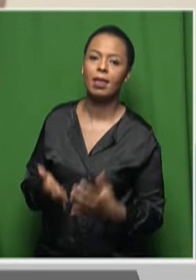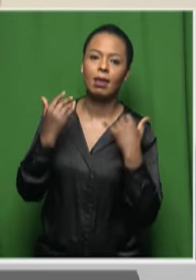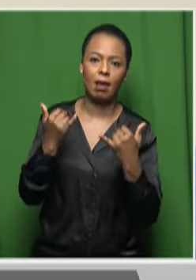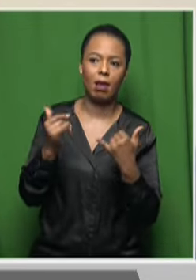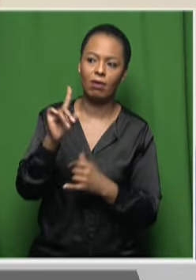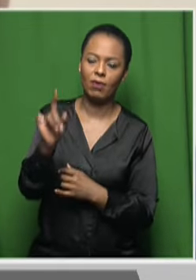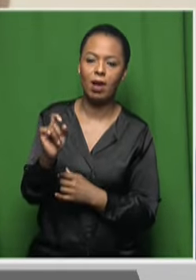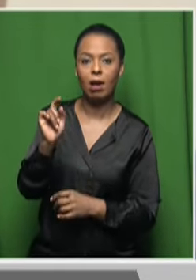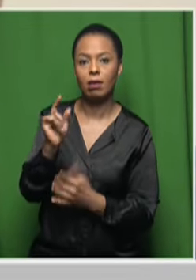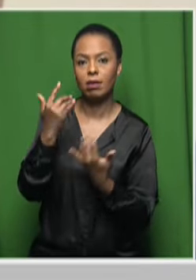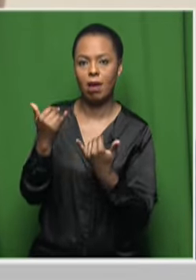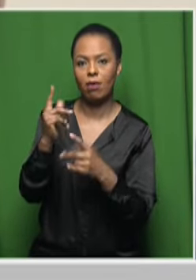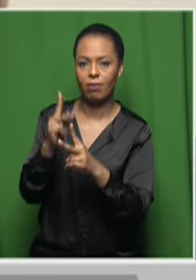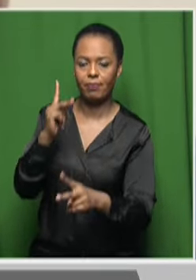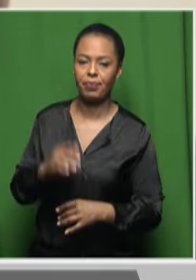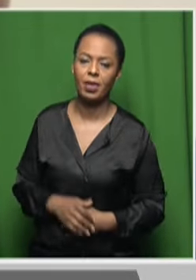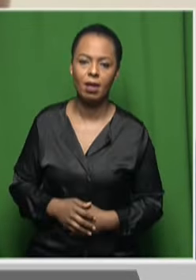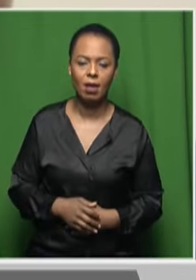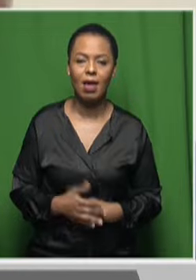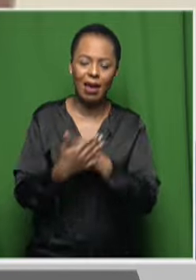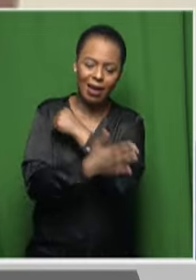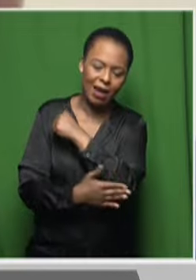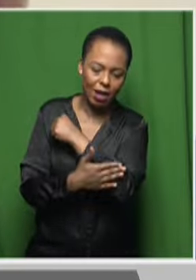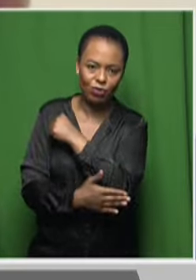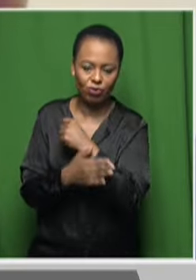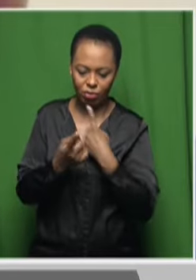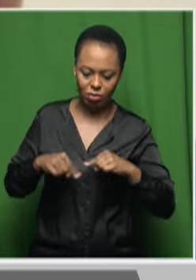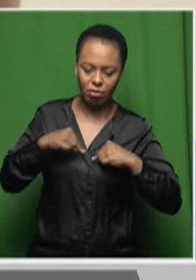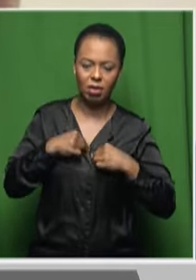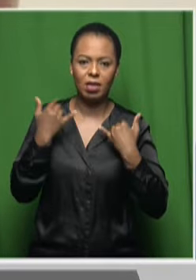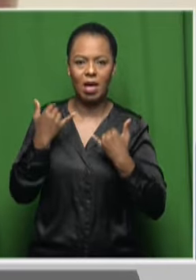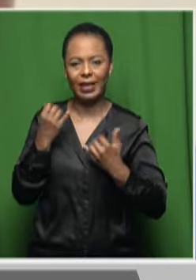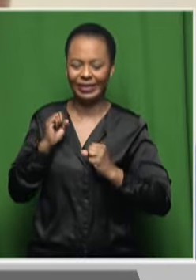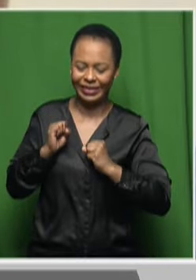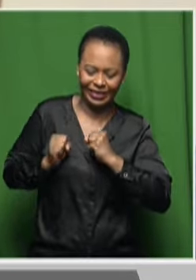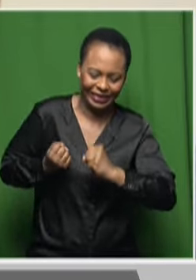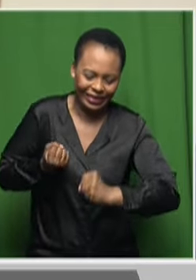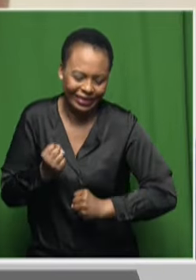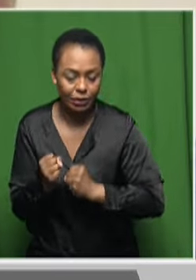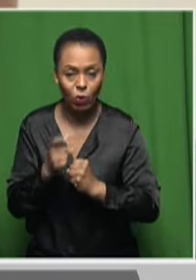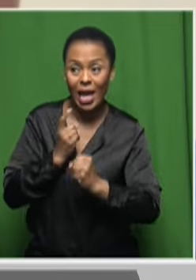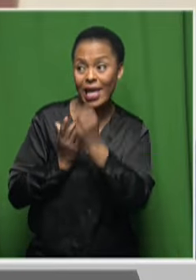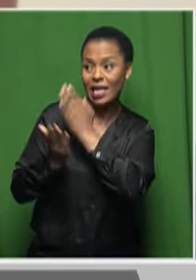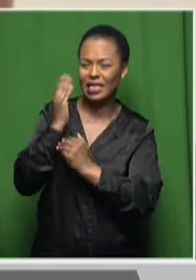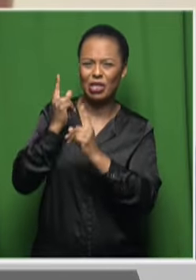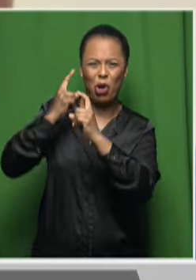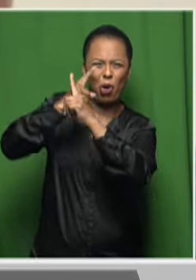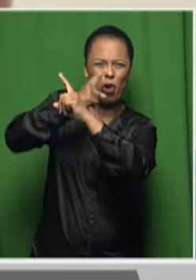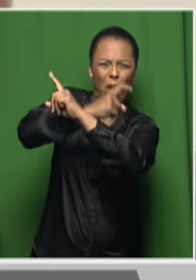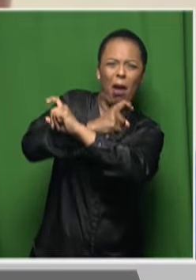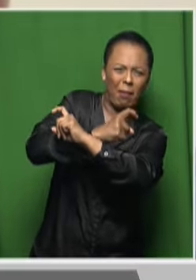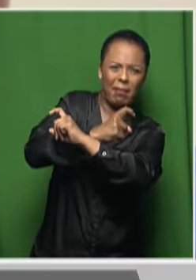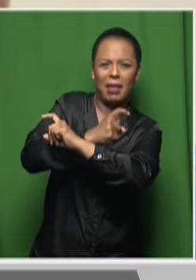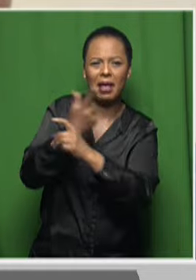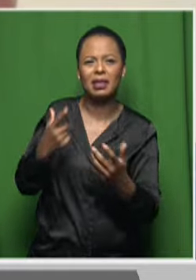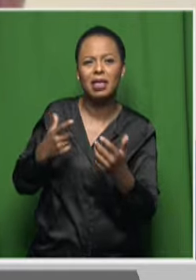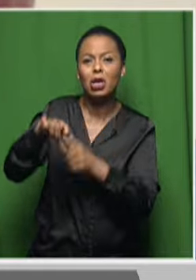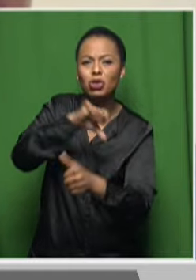as a country, we continue to grapple with a very complex history and ongoing social and economic